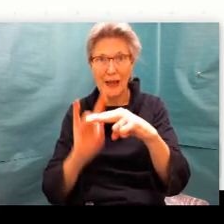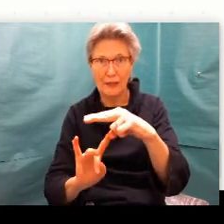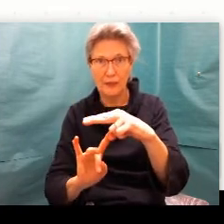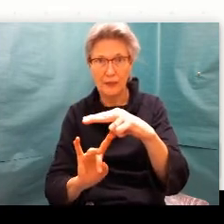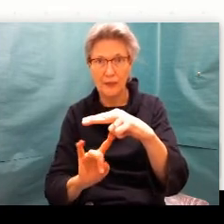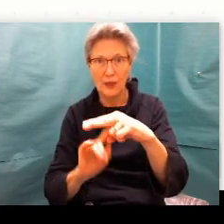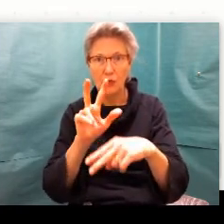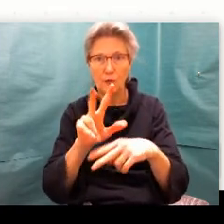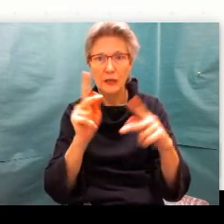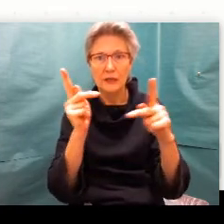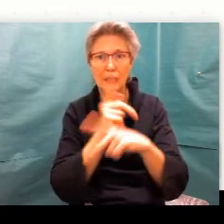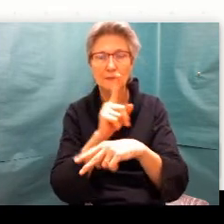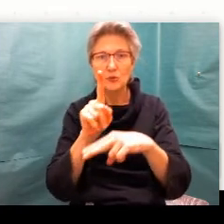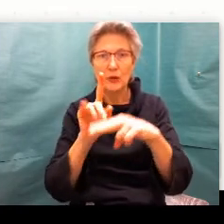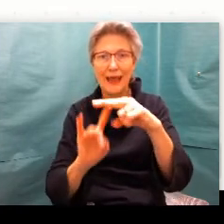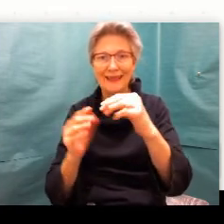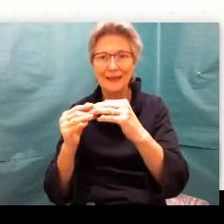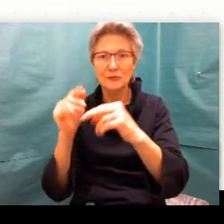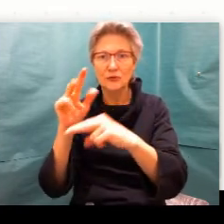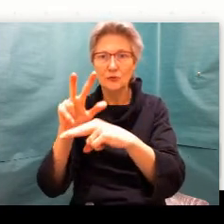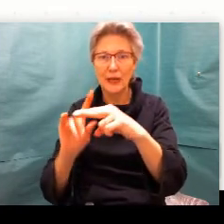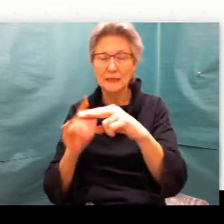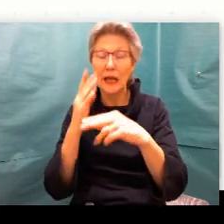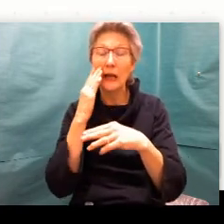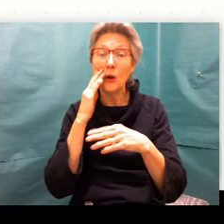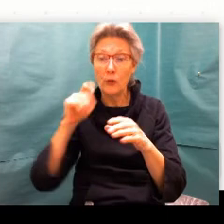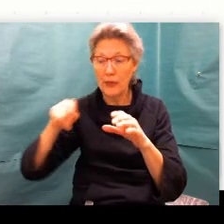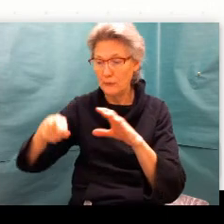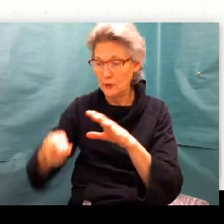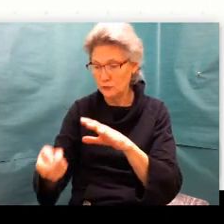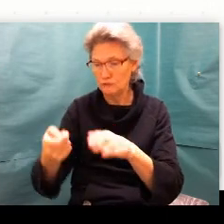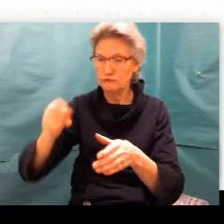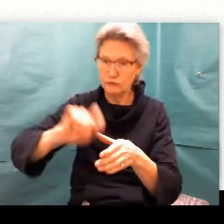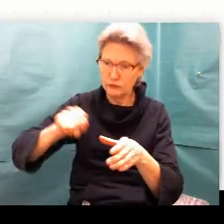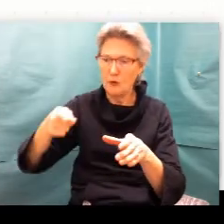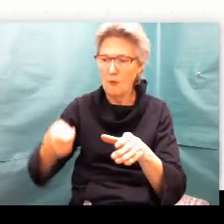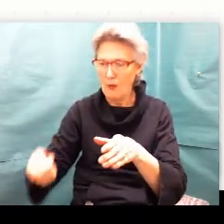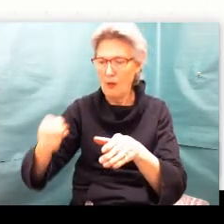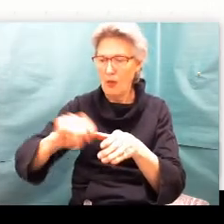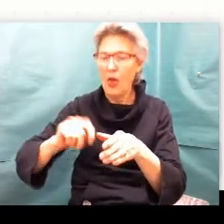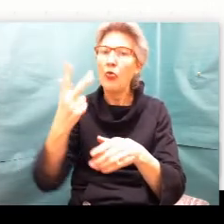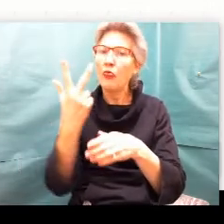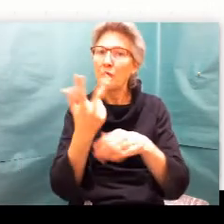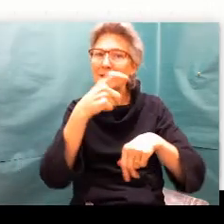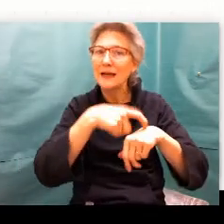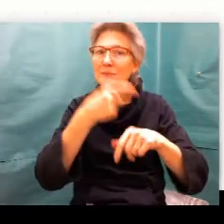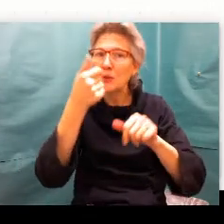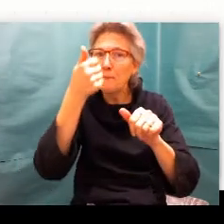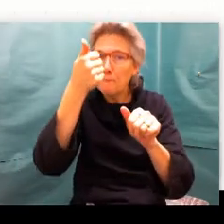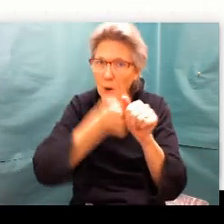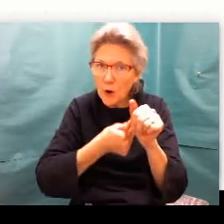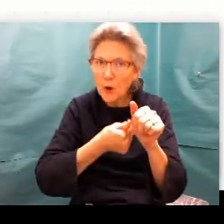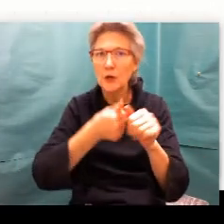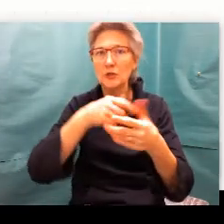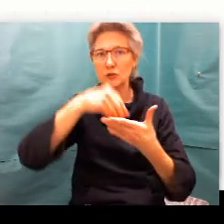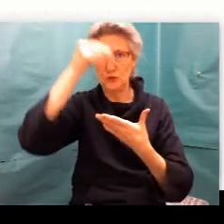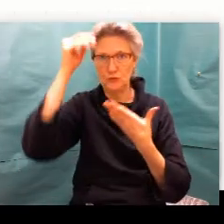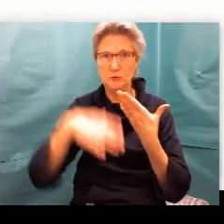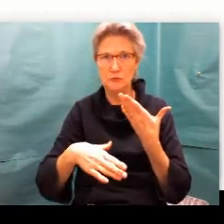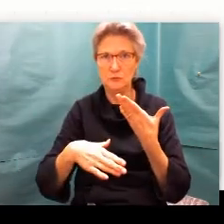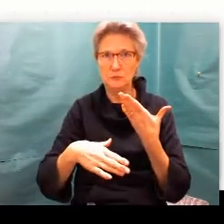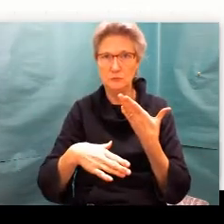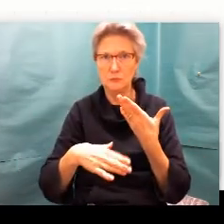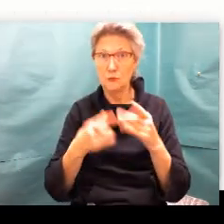get 3/8, right? So I know that I am filling that measuring spoon 3 times per